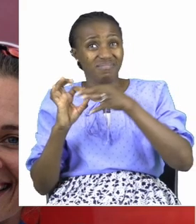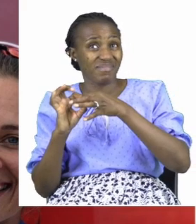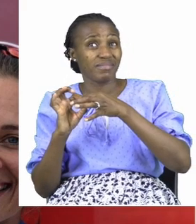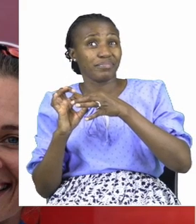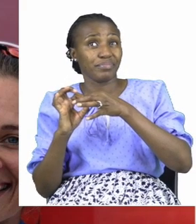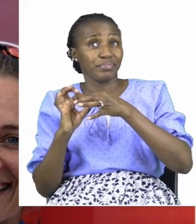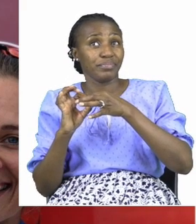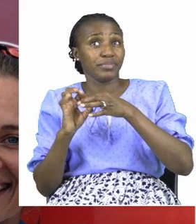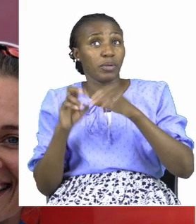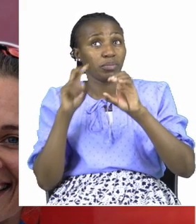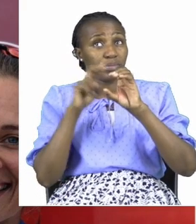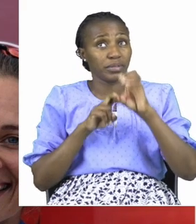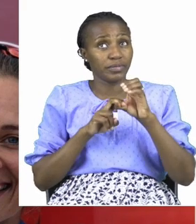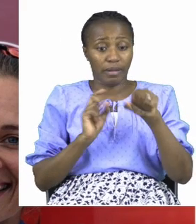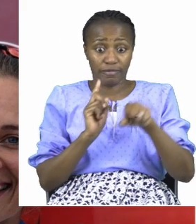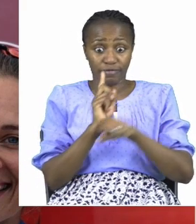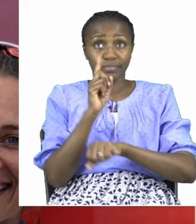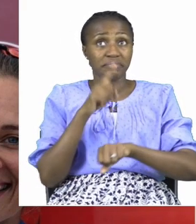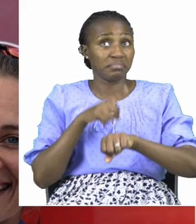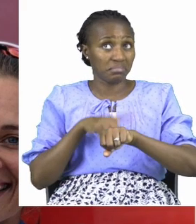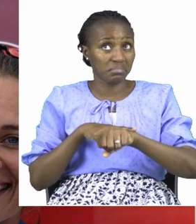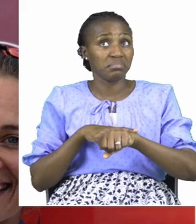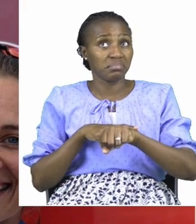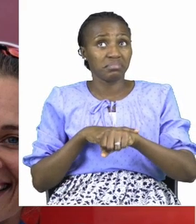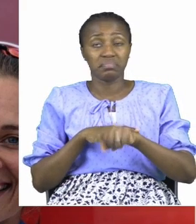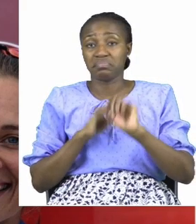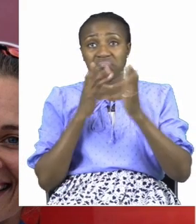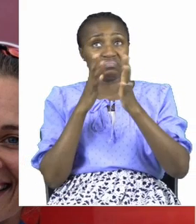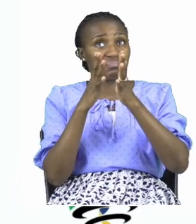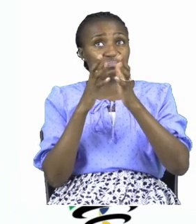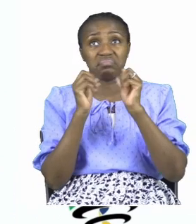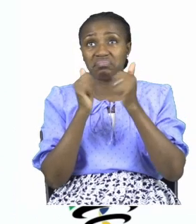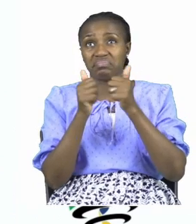For the first time you had a qualifier in the Olympics.